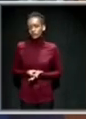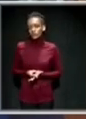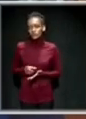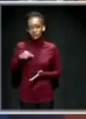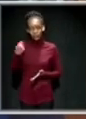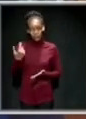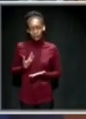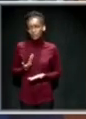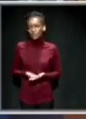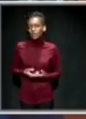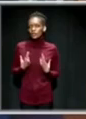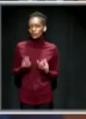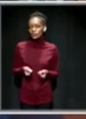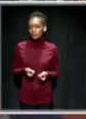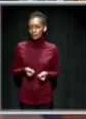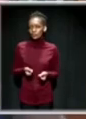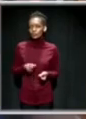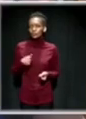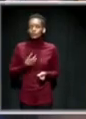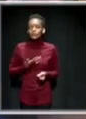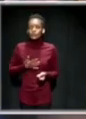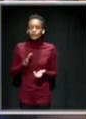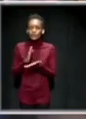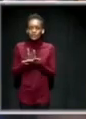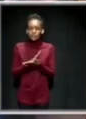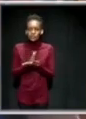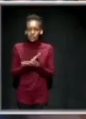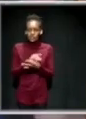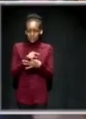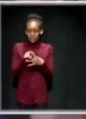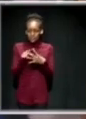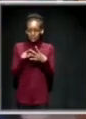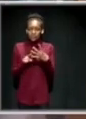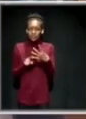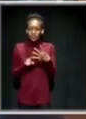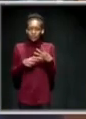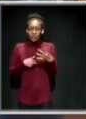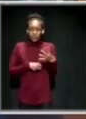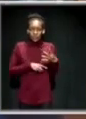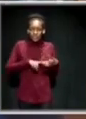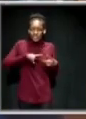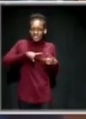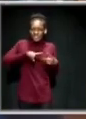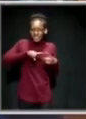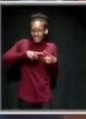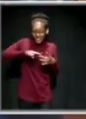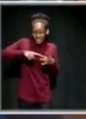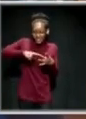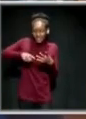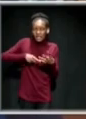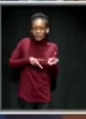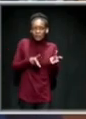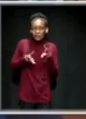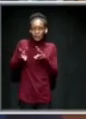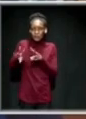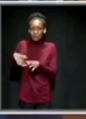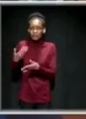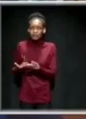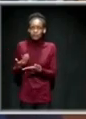I would like to share with you four keys, four ways in which we can unlock children's